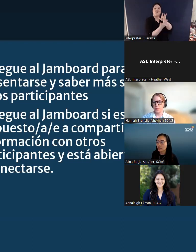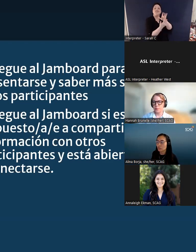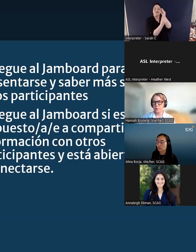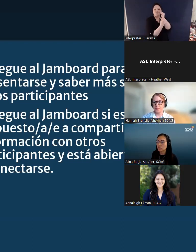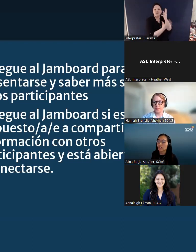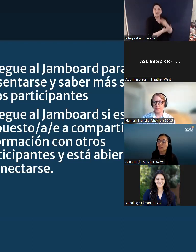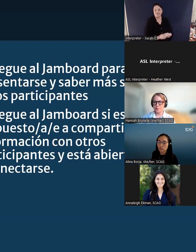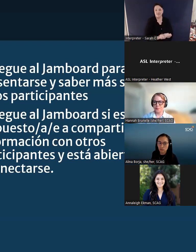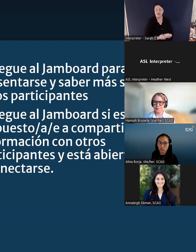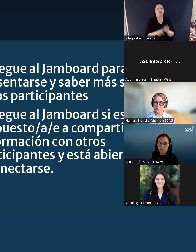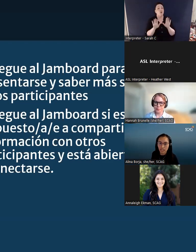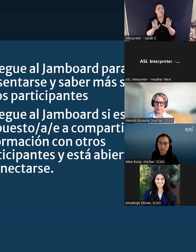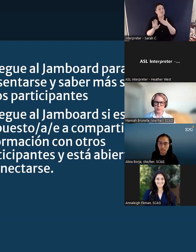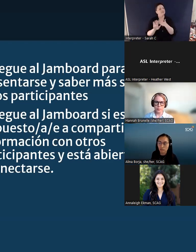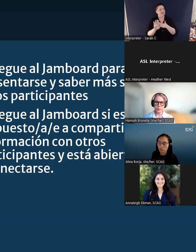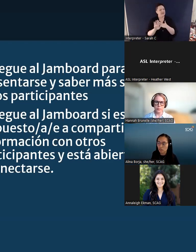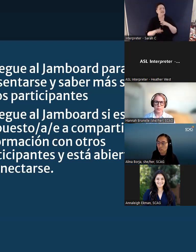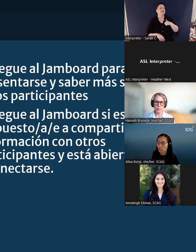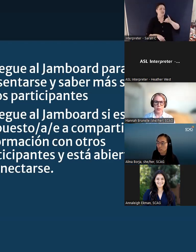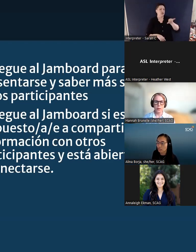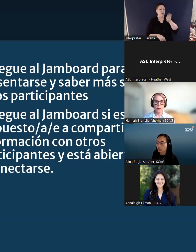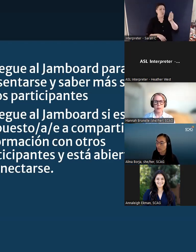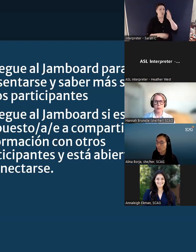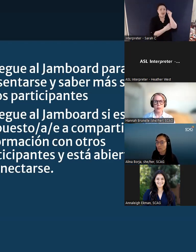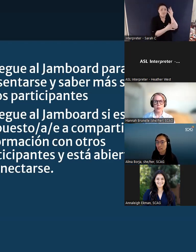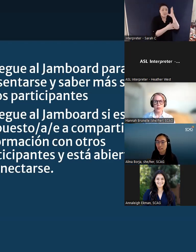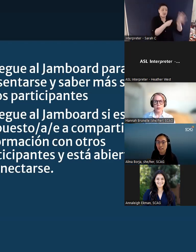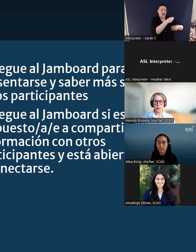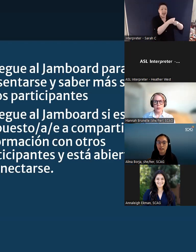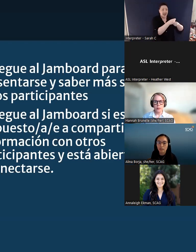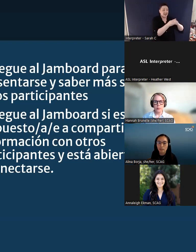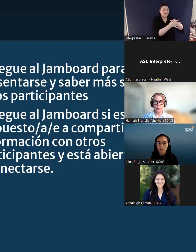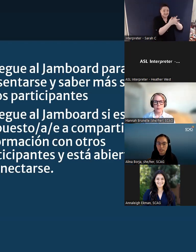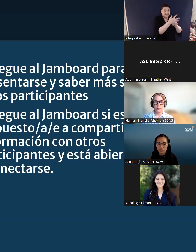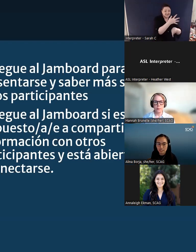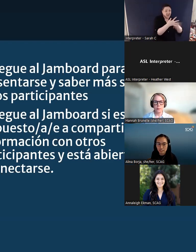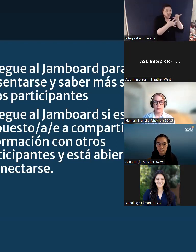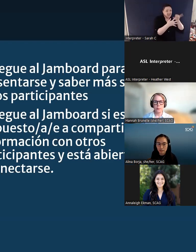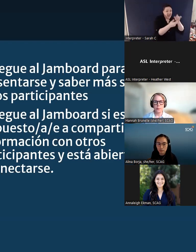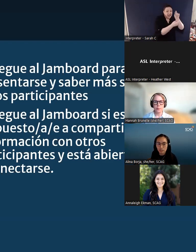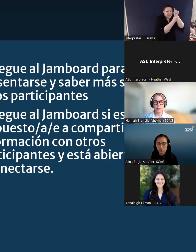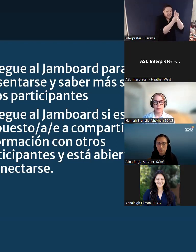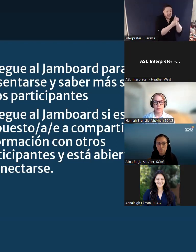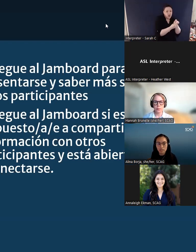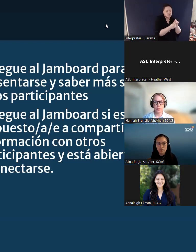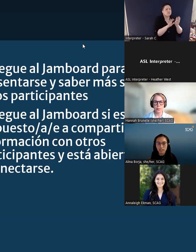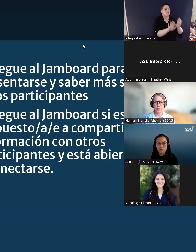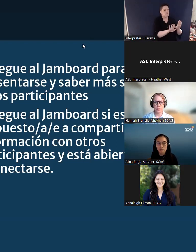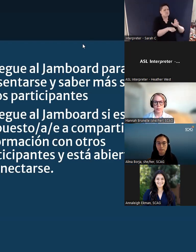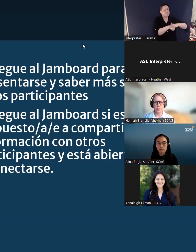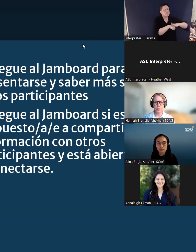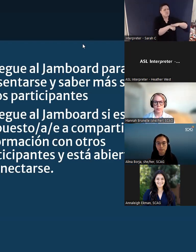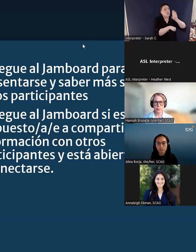add to the Jamboard if you are comfortable with that kind of information being shared. All right, David, I am going to share my screen